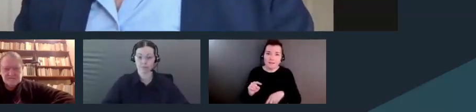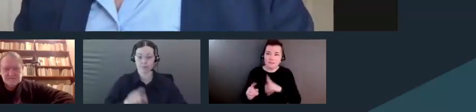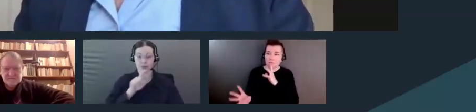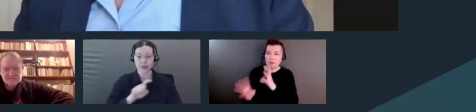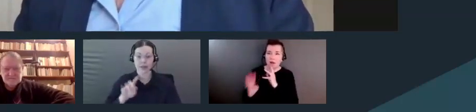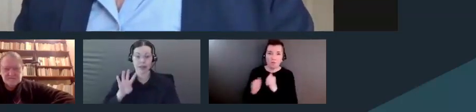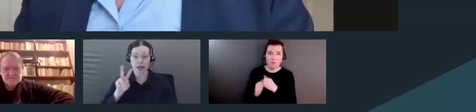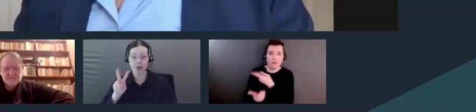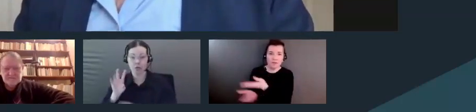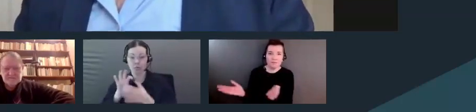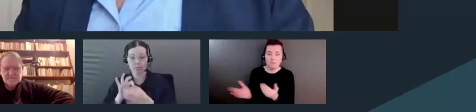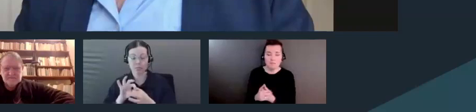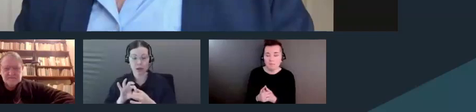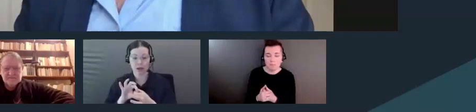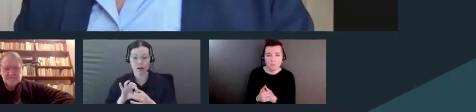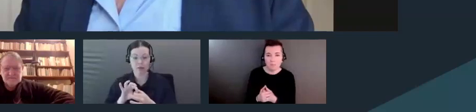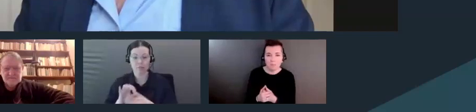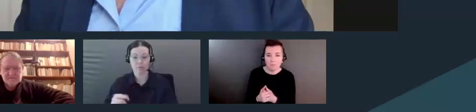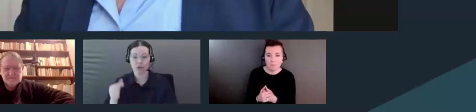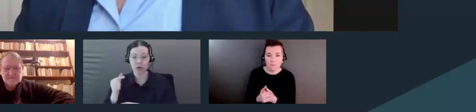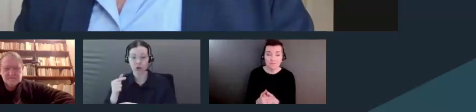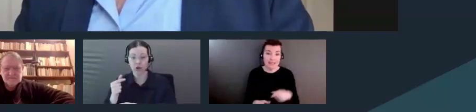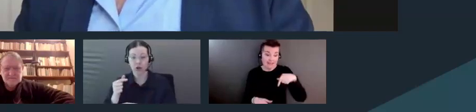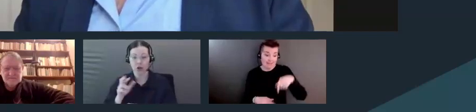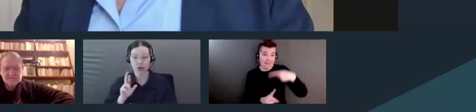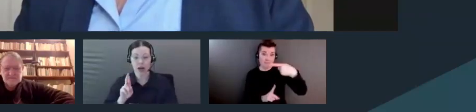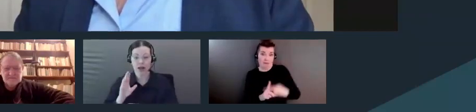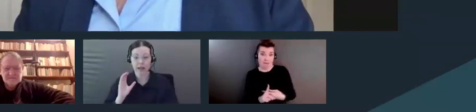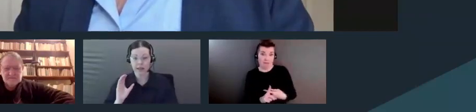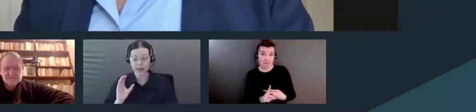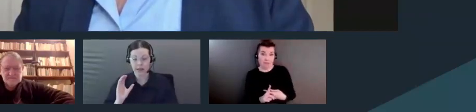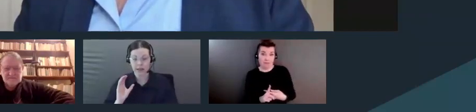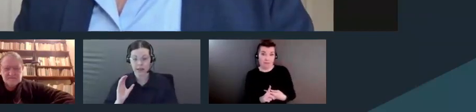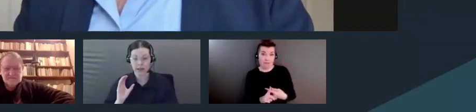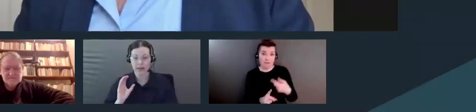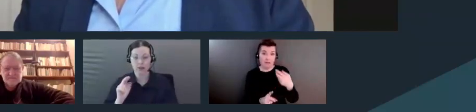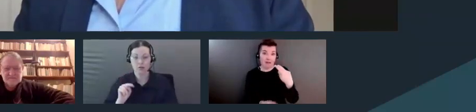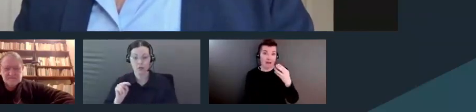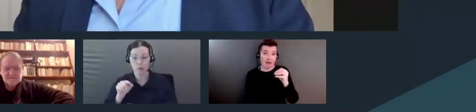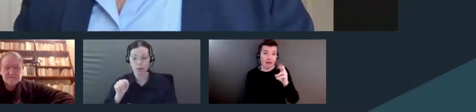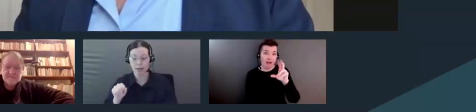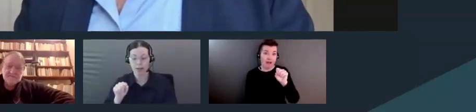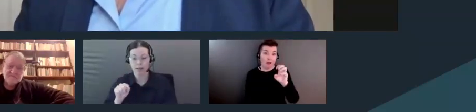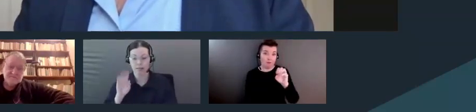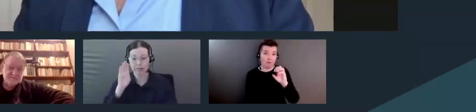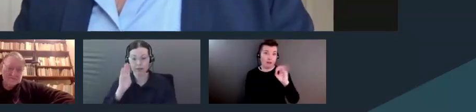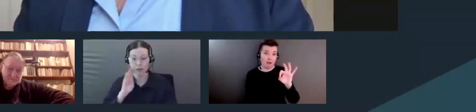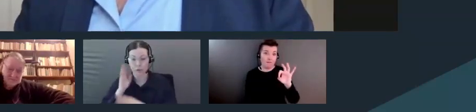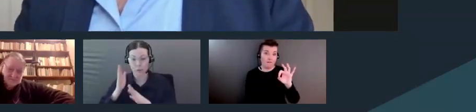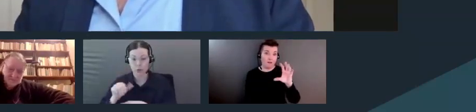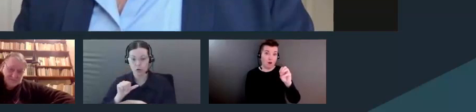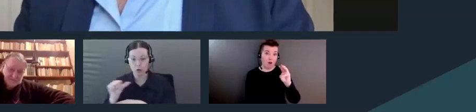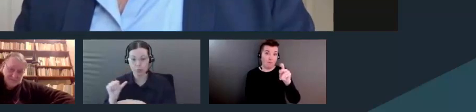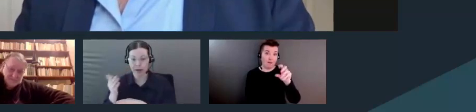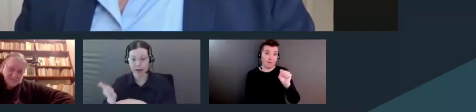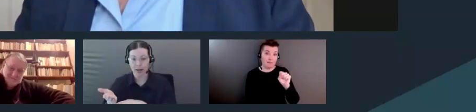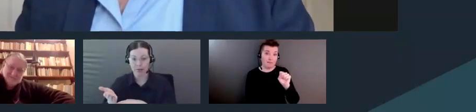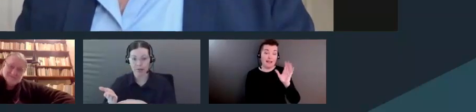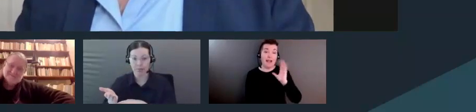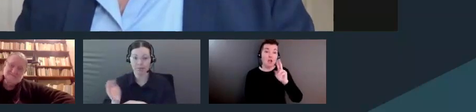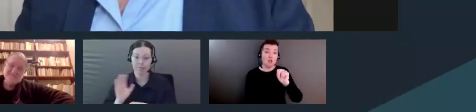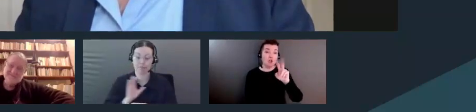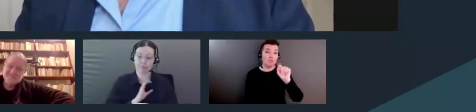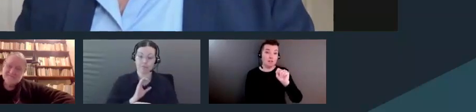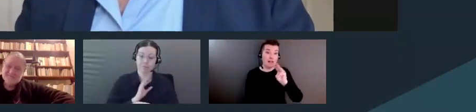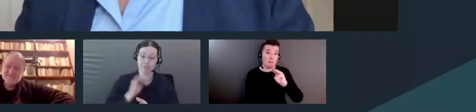On February 6th of this month, in the House of Commons, in a committee, the Nunavut MP, Lori Idlout, asked the